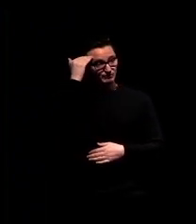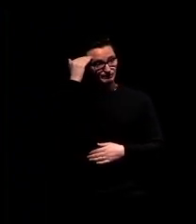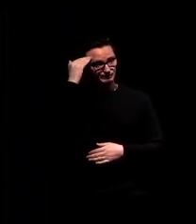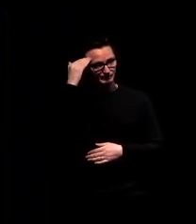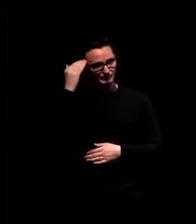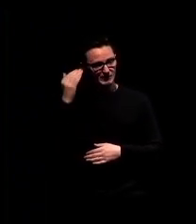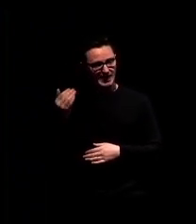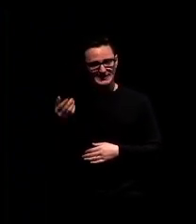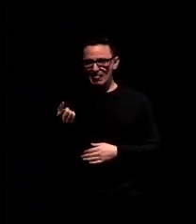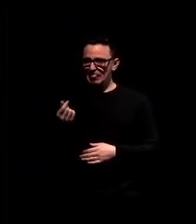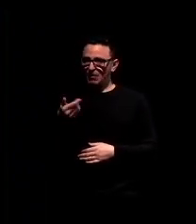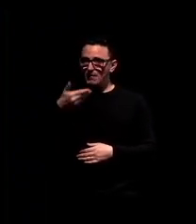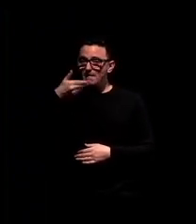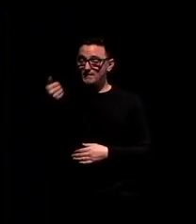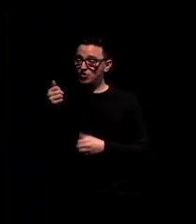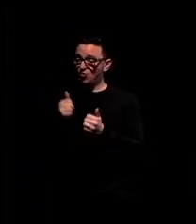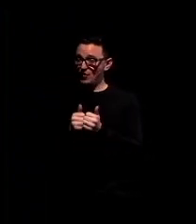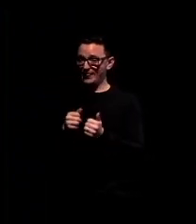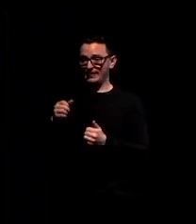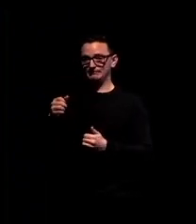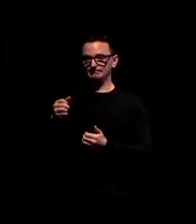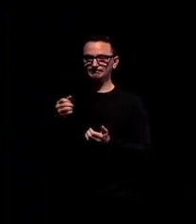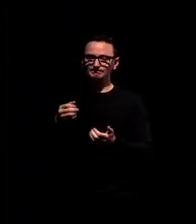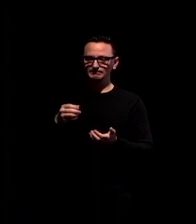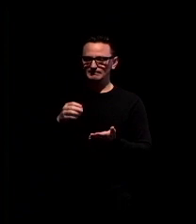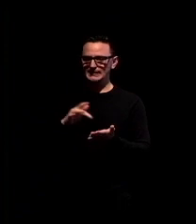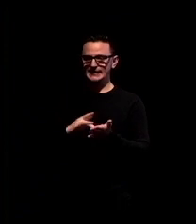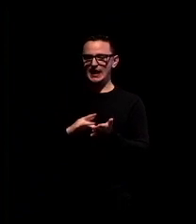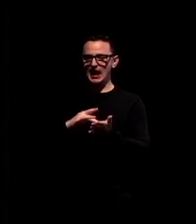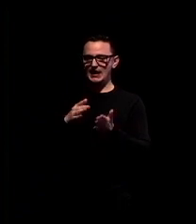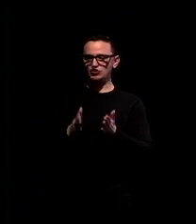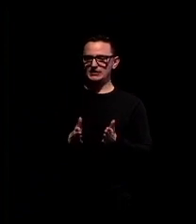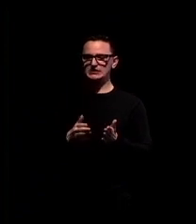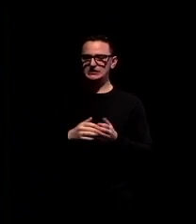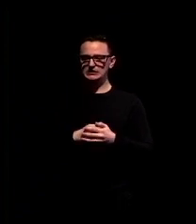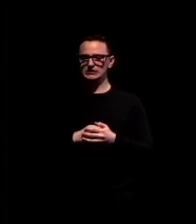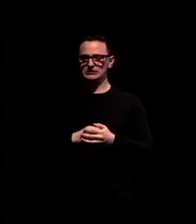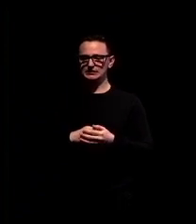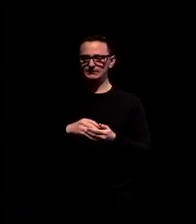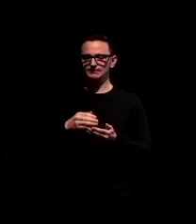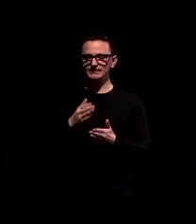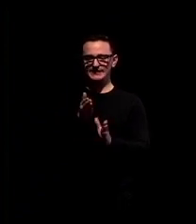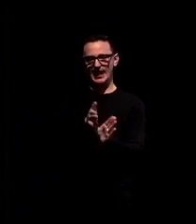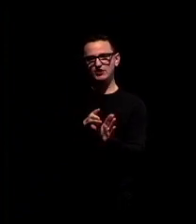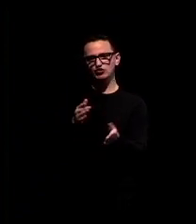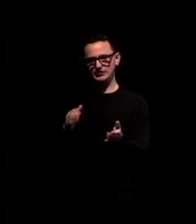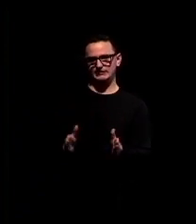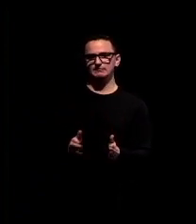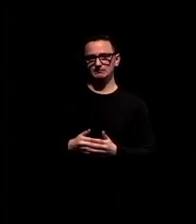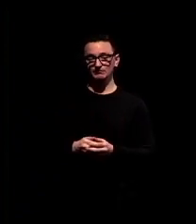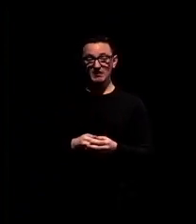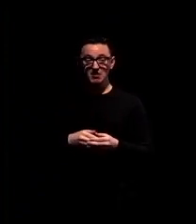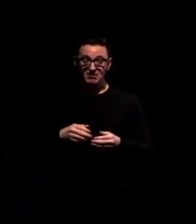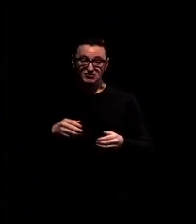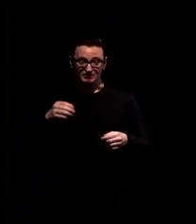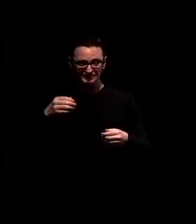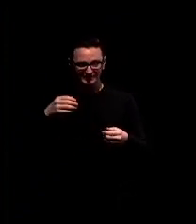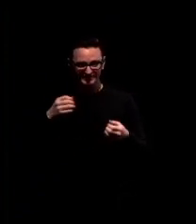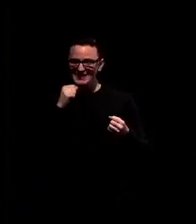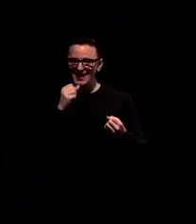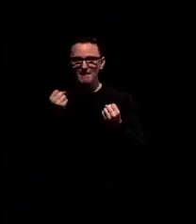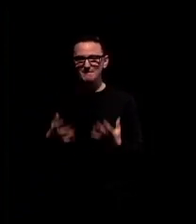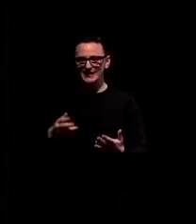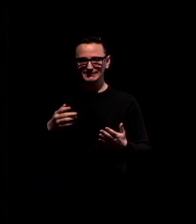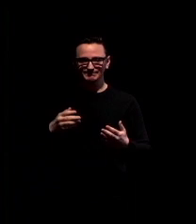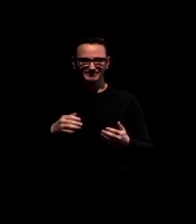a tiny bit better with psychiatrists, which is unusual, frankly. But you can just see we just don't have enough people from diverse communities at all. And